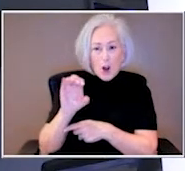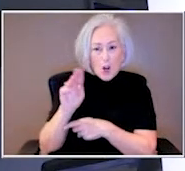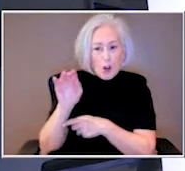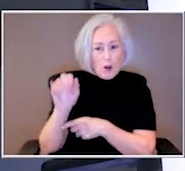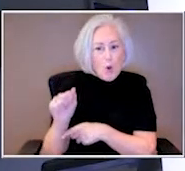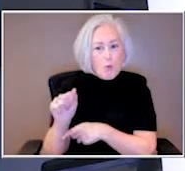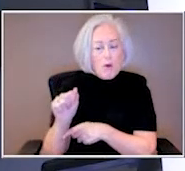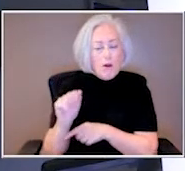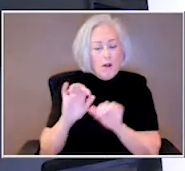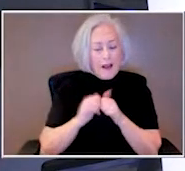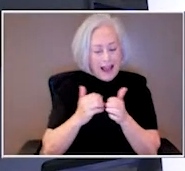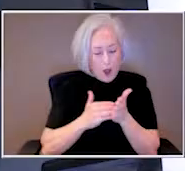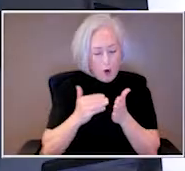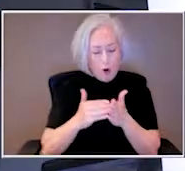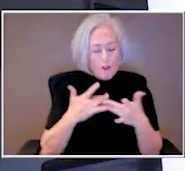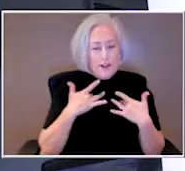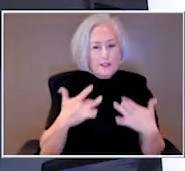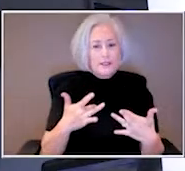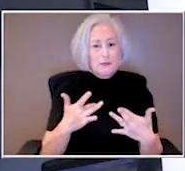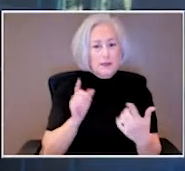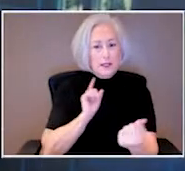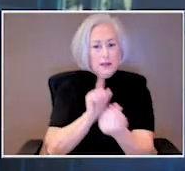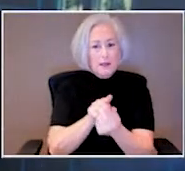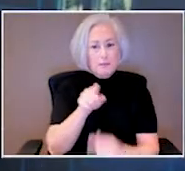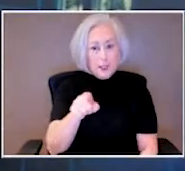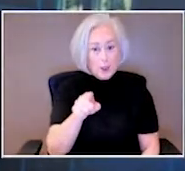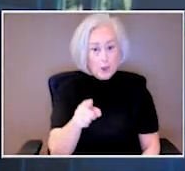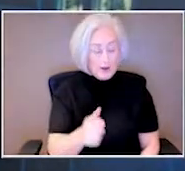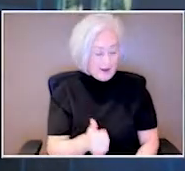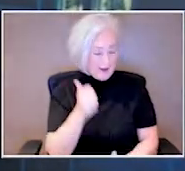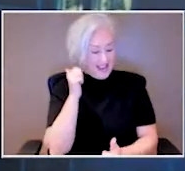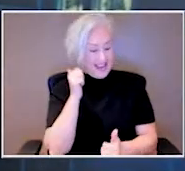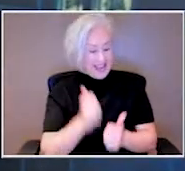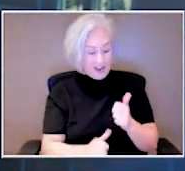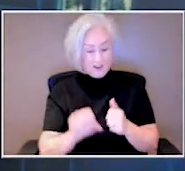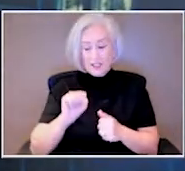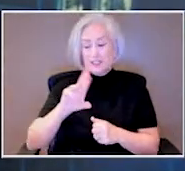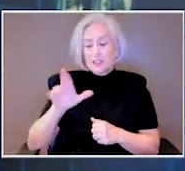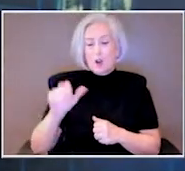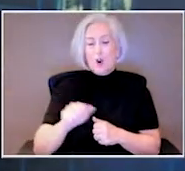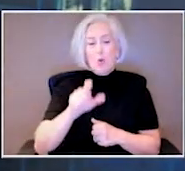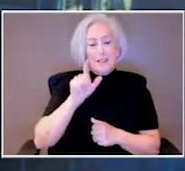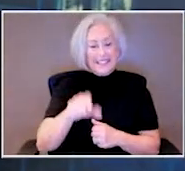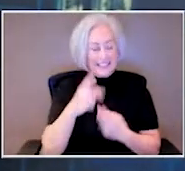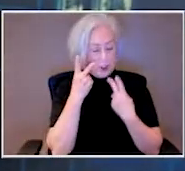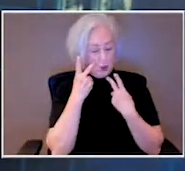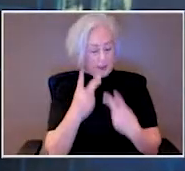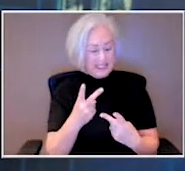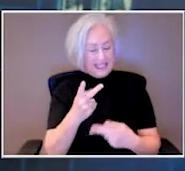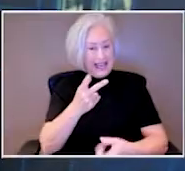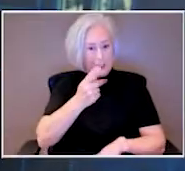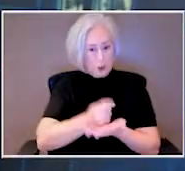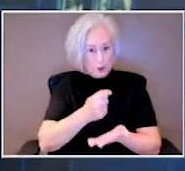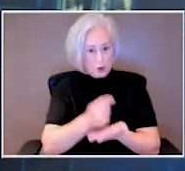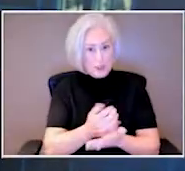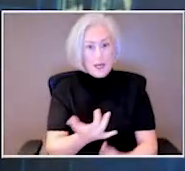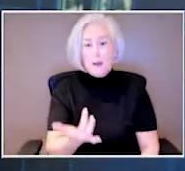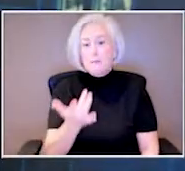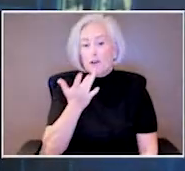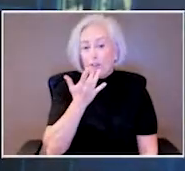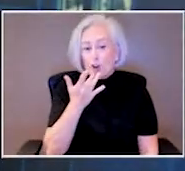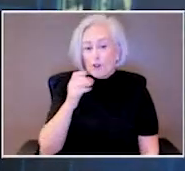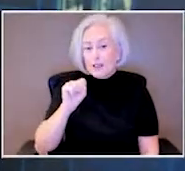your hands? Well, every sarcoma does need to be seen and treated, and preferably at a sarcoma center, a center that handles